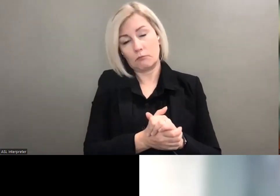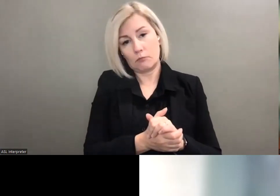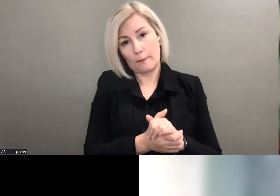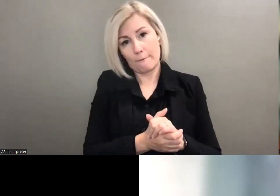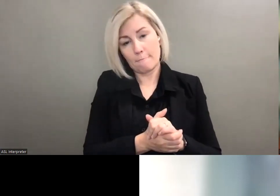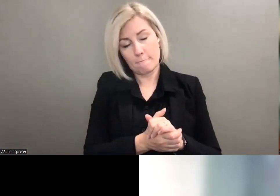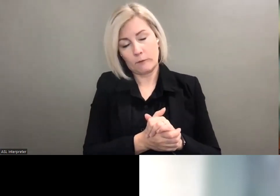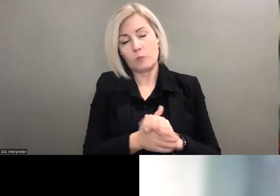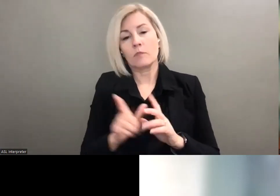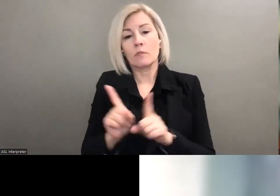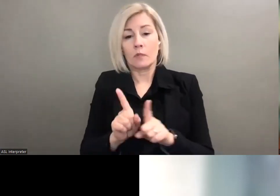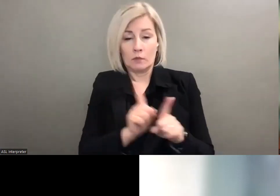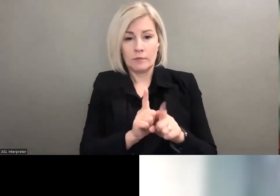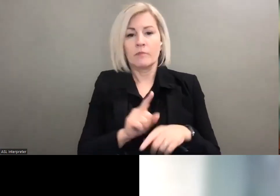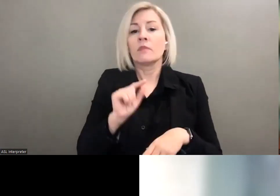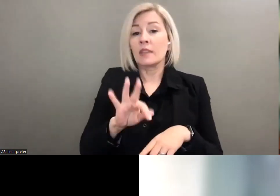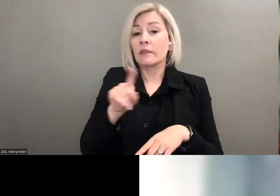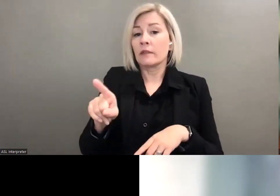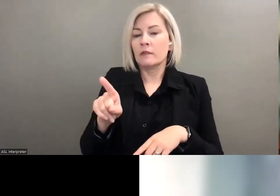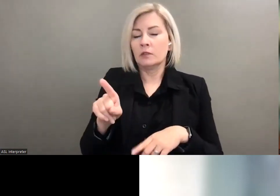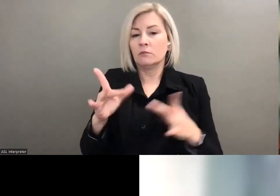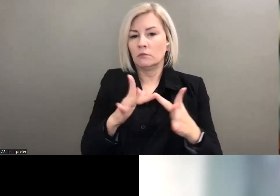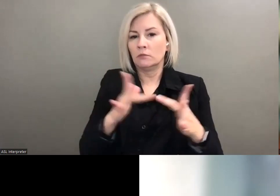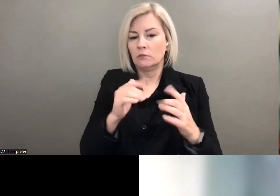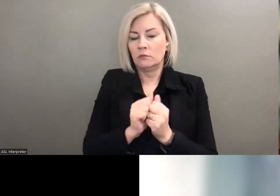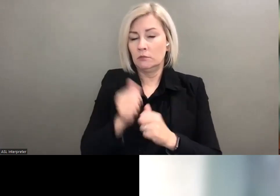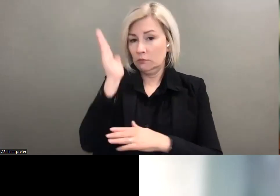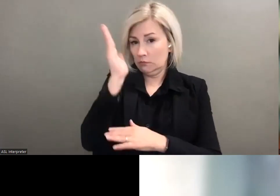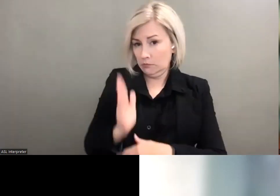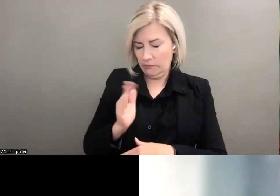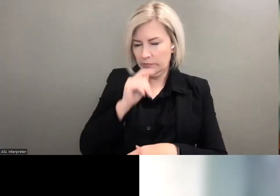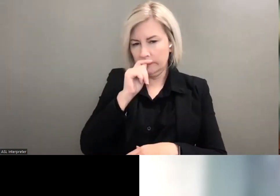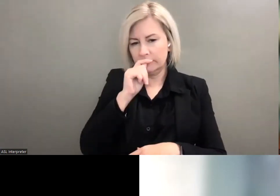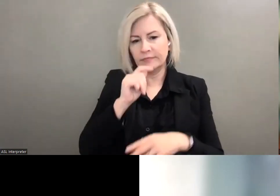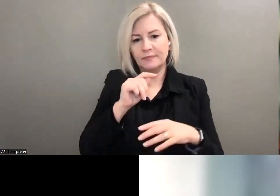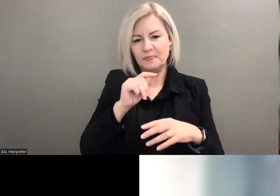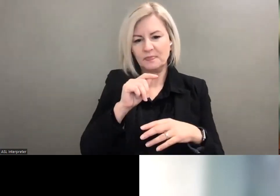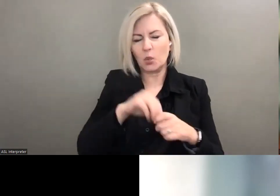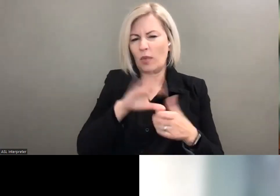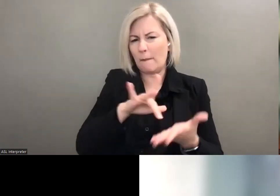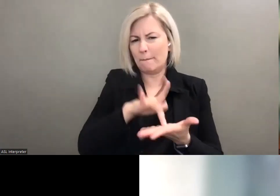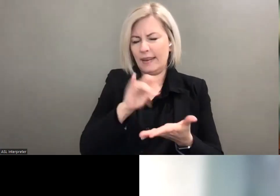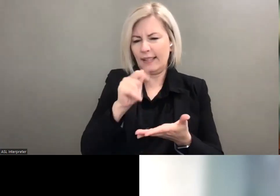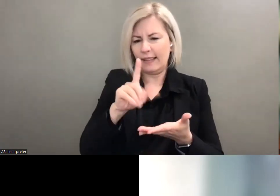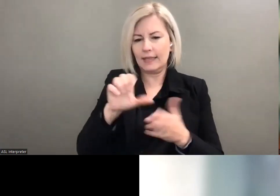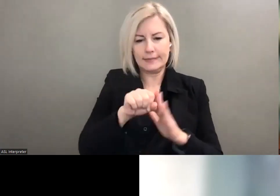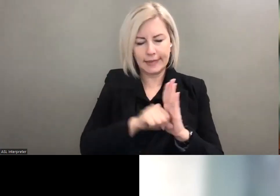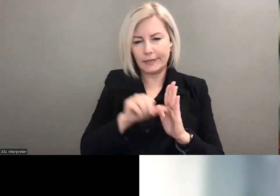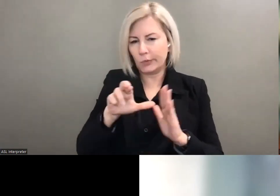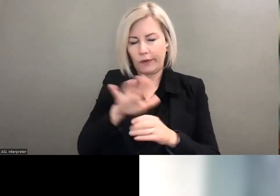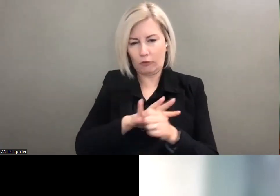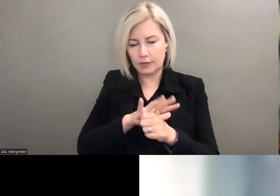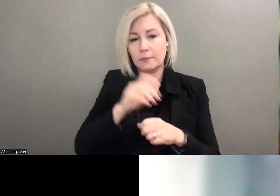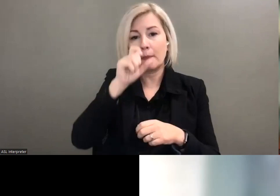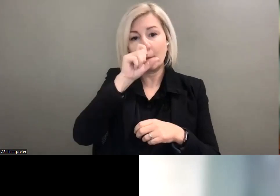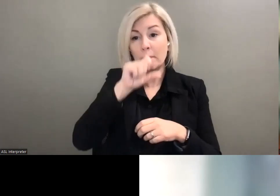The other thing I'd say is that if you're in touch with a presenter in one of the Mid-Atlantic states or jurisdictions, and